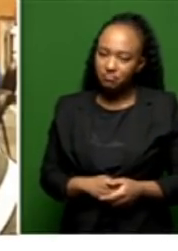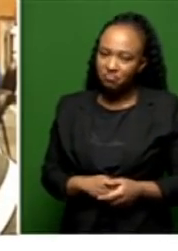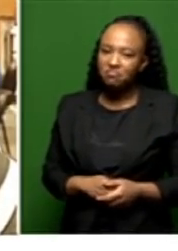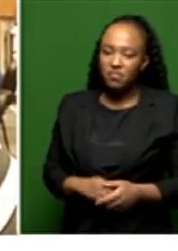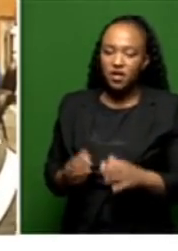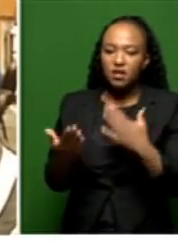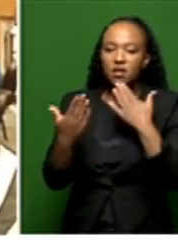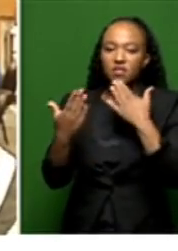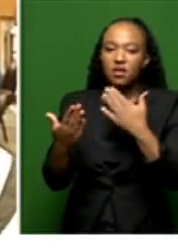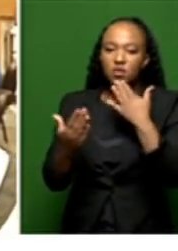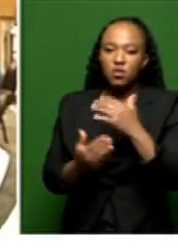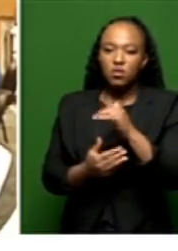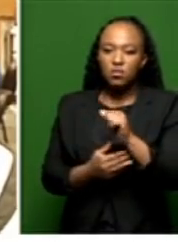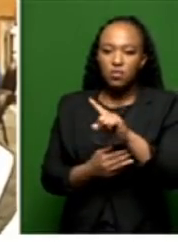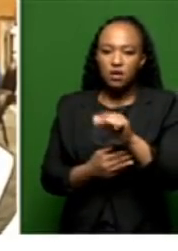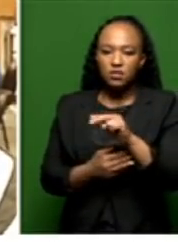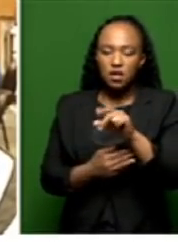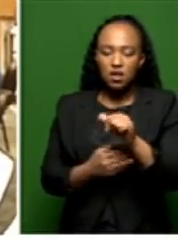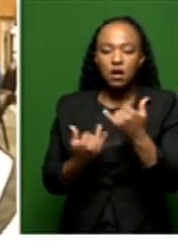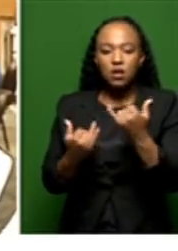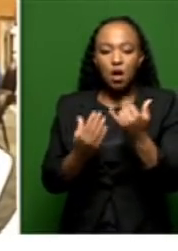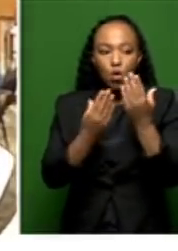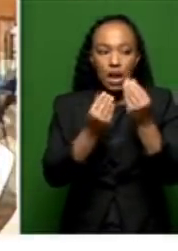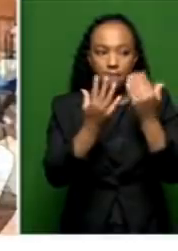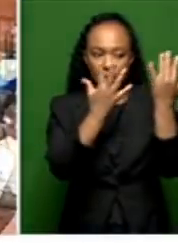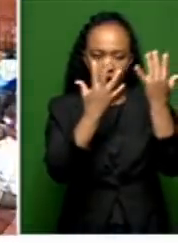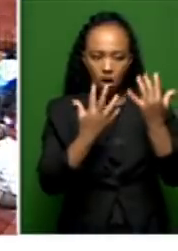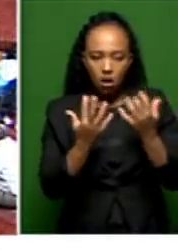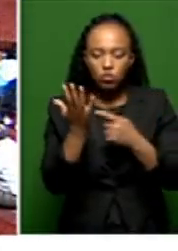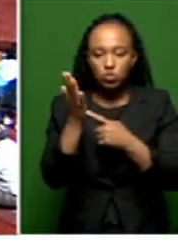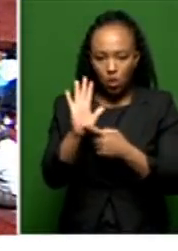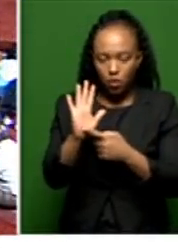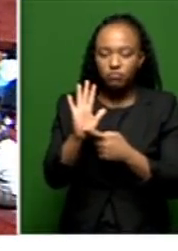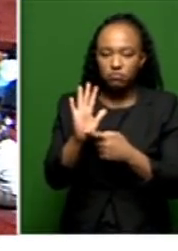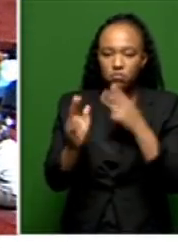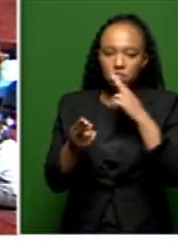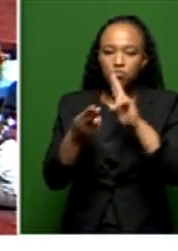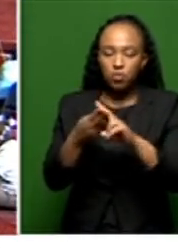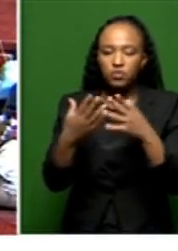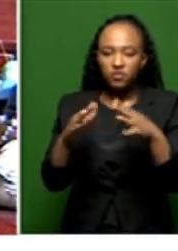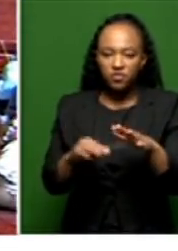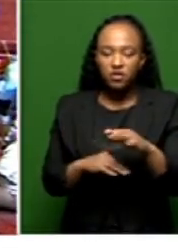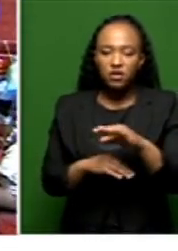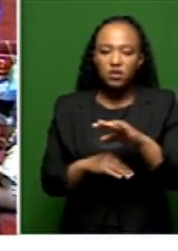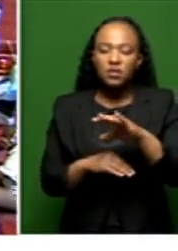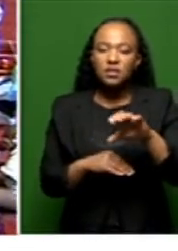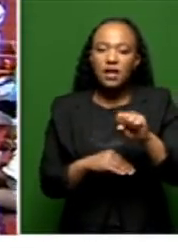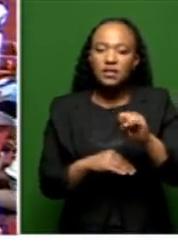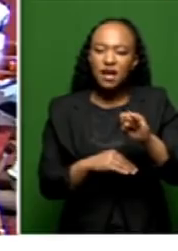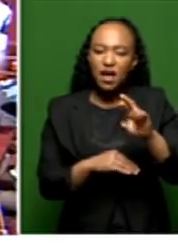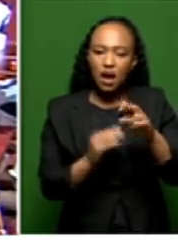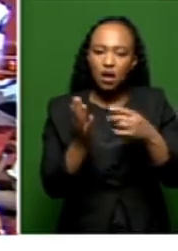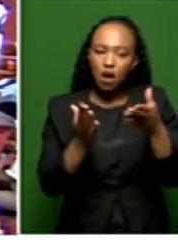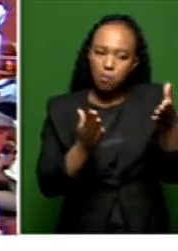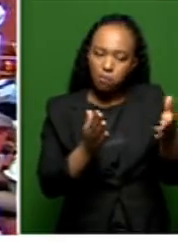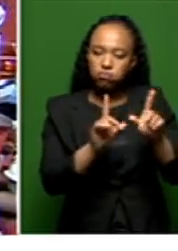much, Sanda. And let's start crunching those numbers as we promised. And I'm here with the CSIR explaining earlier